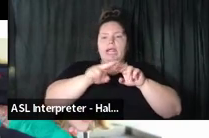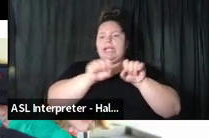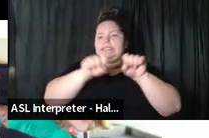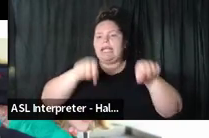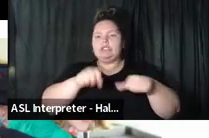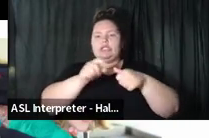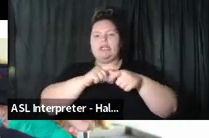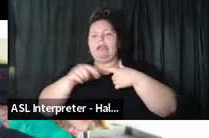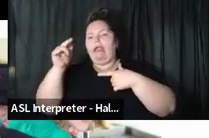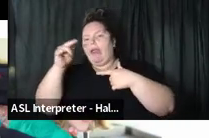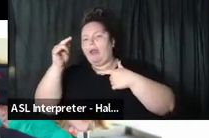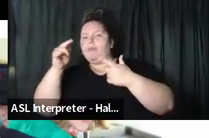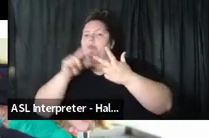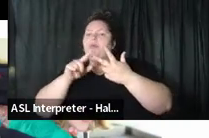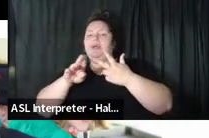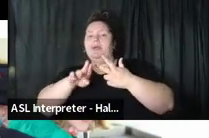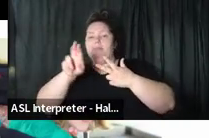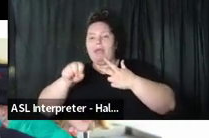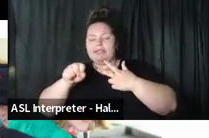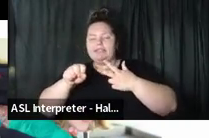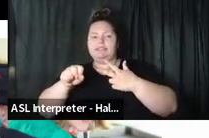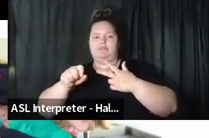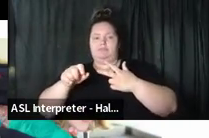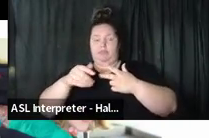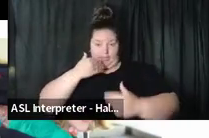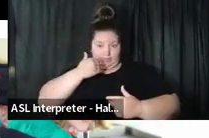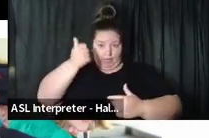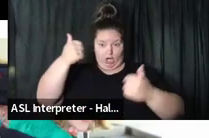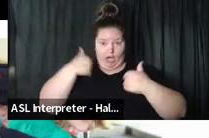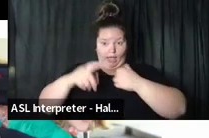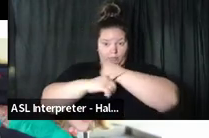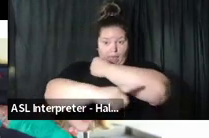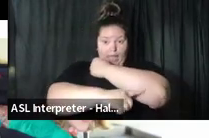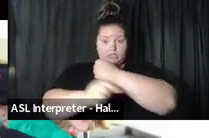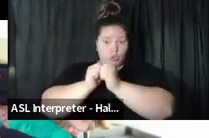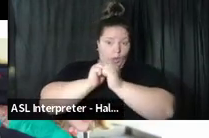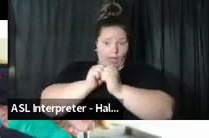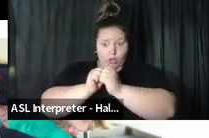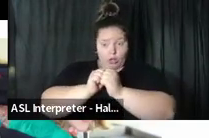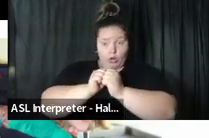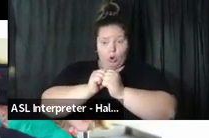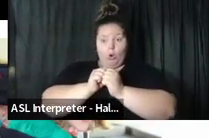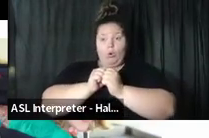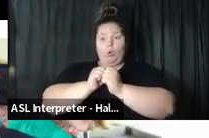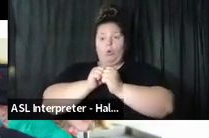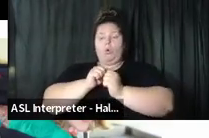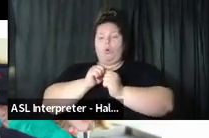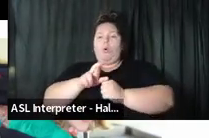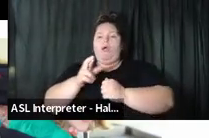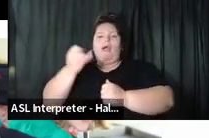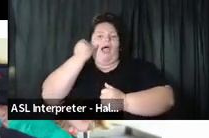depot, is it better to have your luggage together? Or in my case, I like to have a lot of bags that I can hang on my